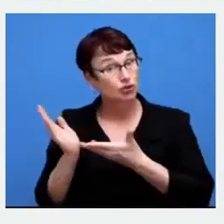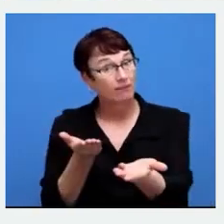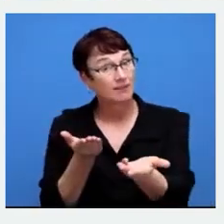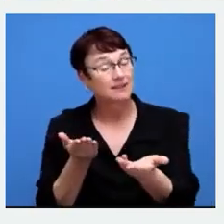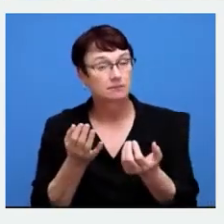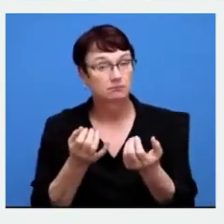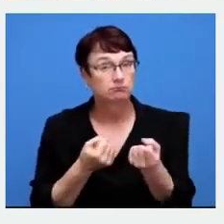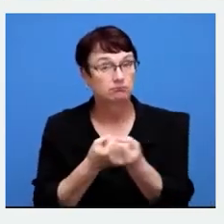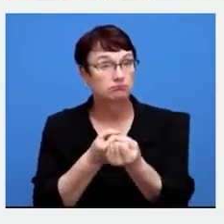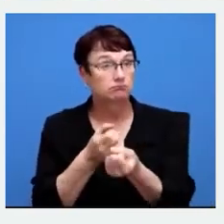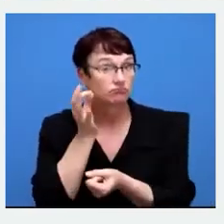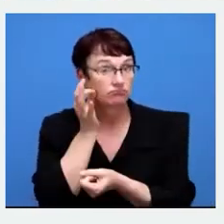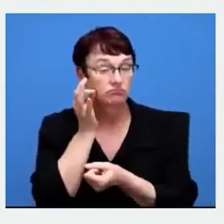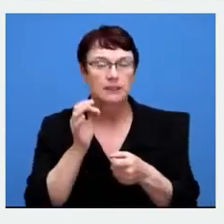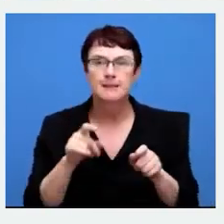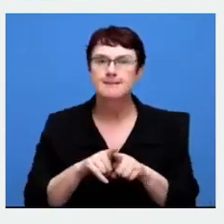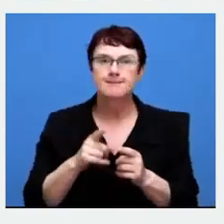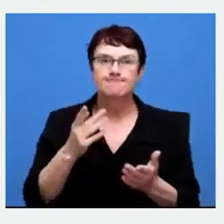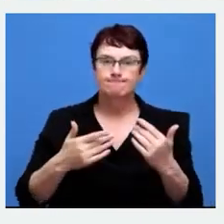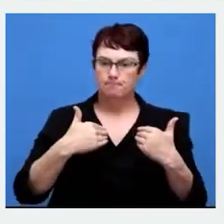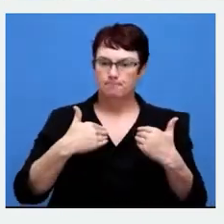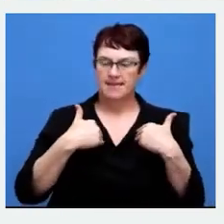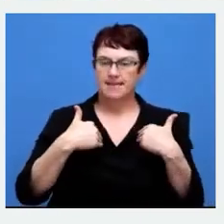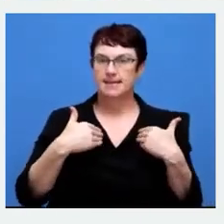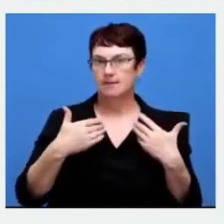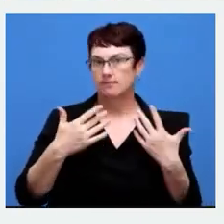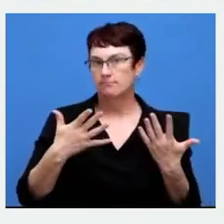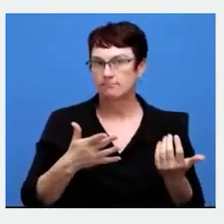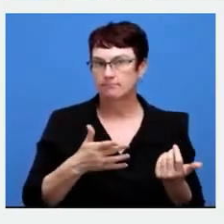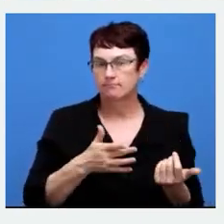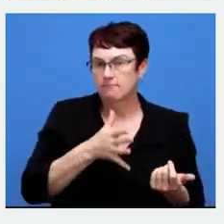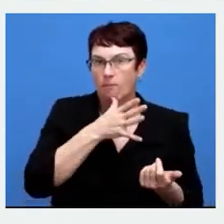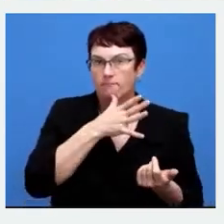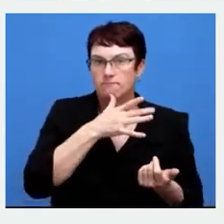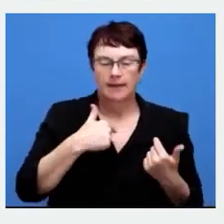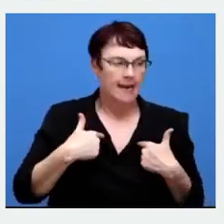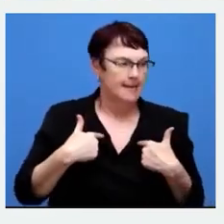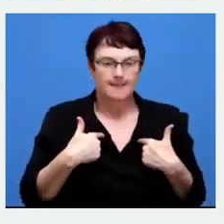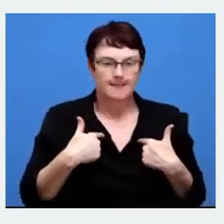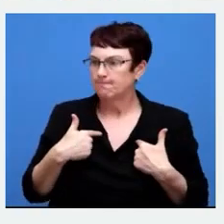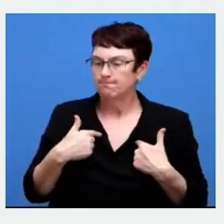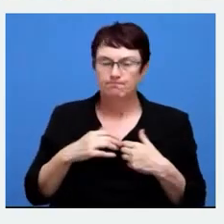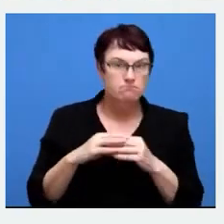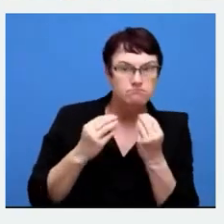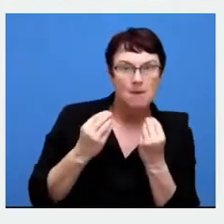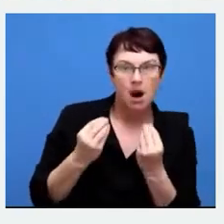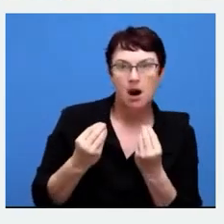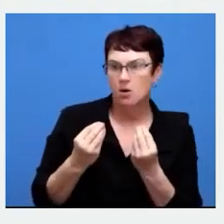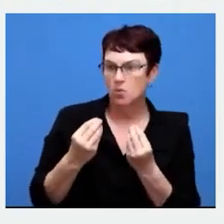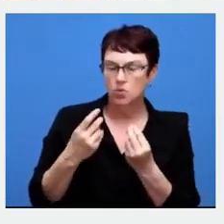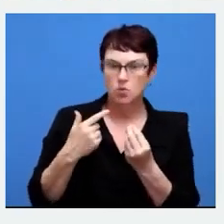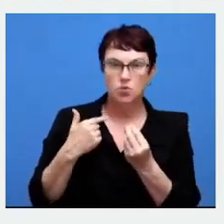parenting, let's say, more than women, enabling women in particular to return to work after childbirth.